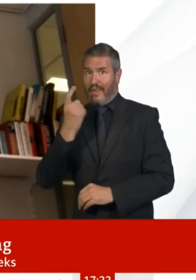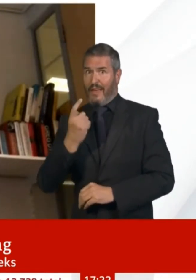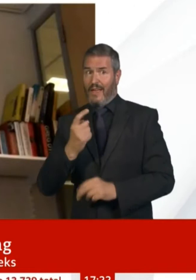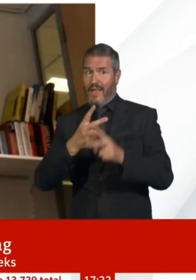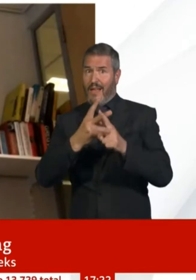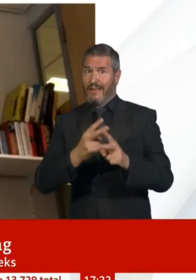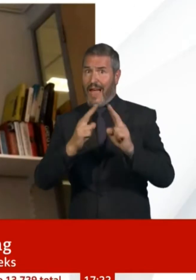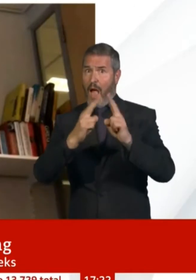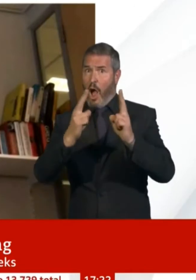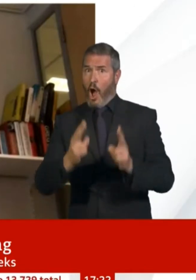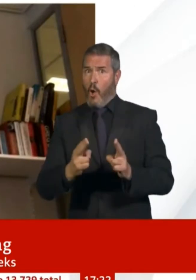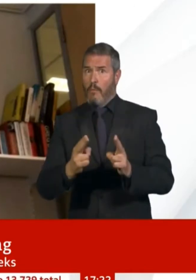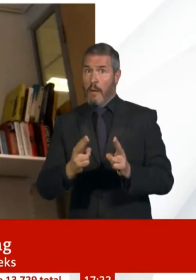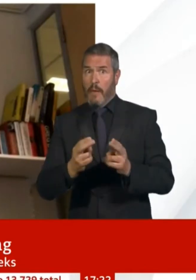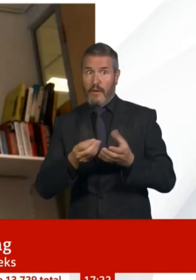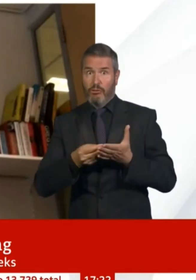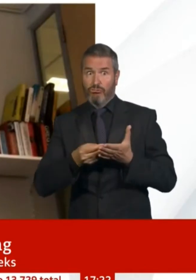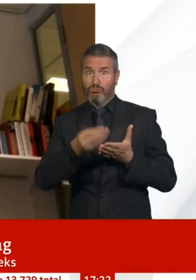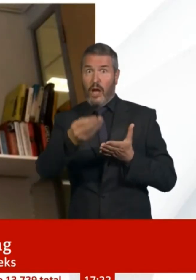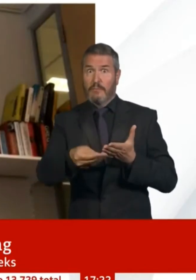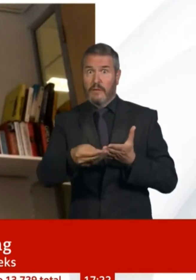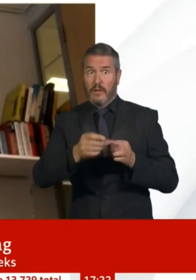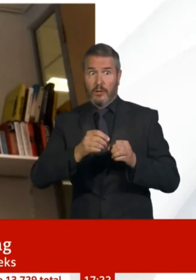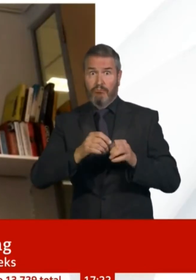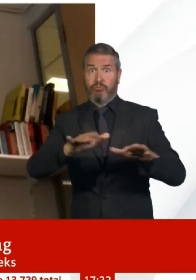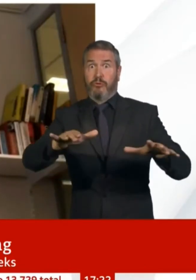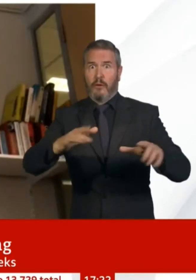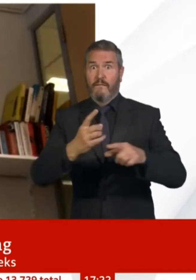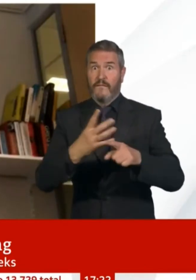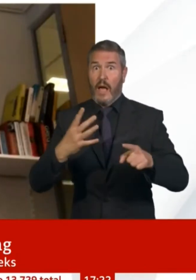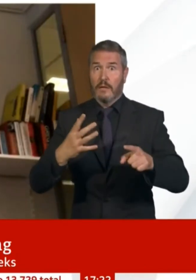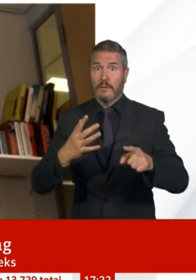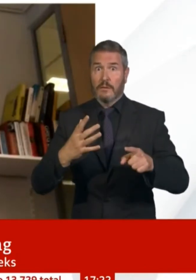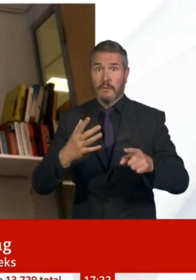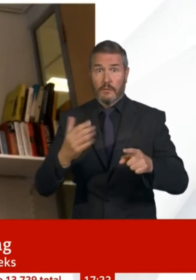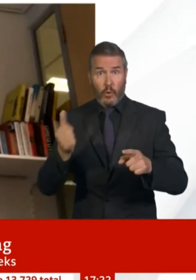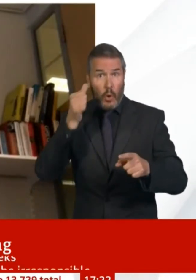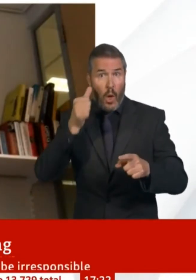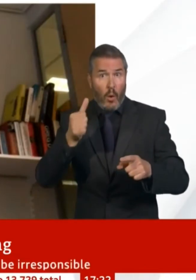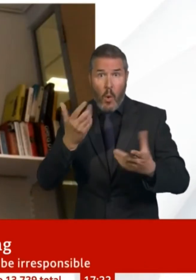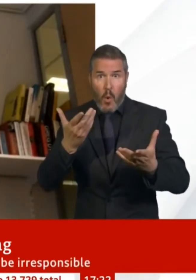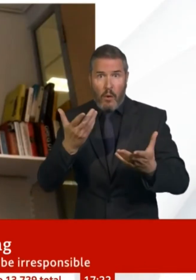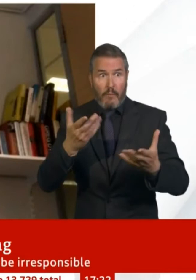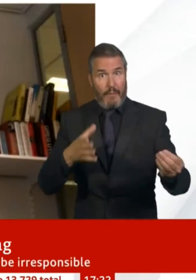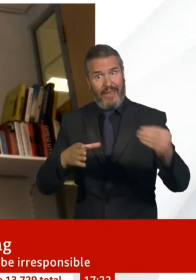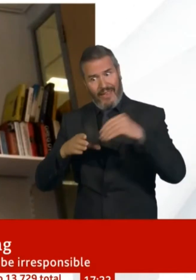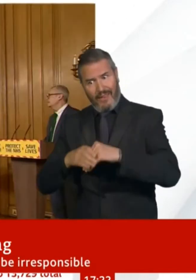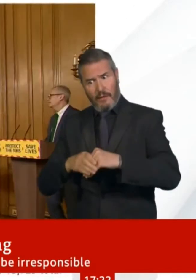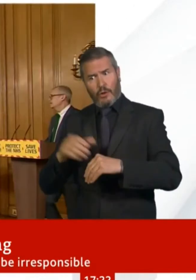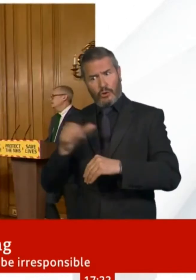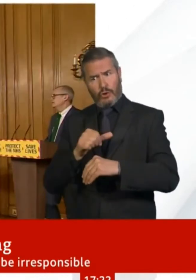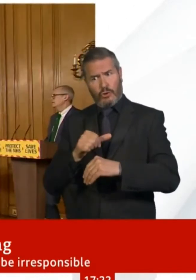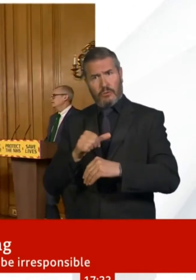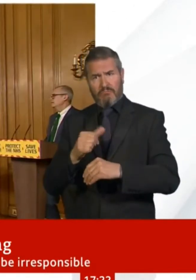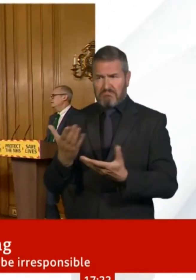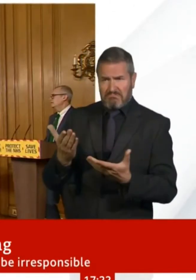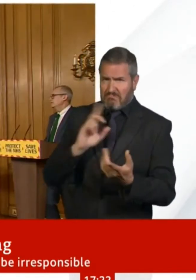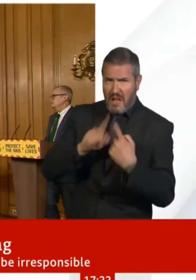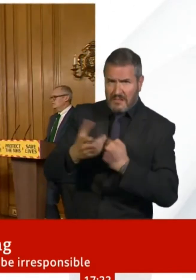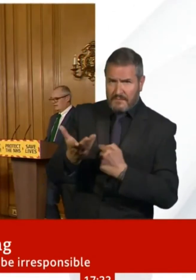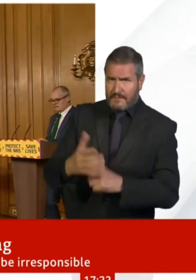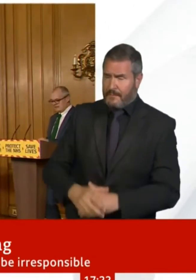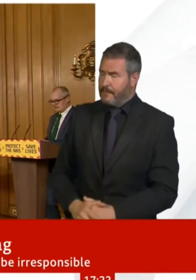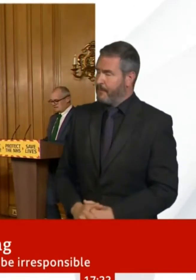setting at the moment, and that's something you're now going to have to factor in to any next phase response? Patrick, I'll let you address that